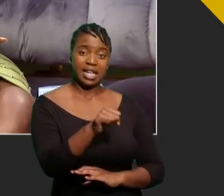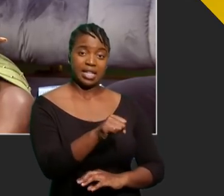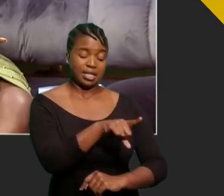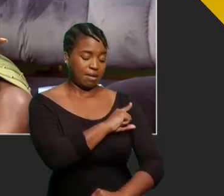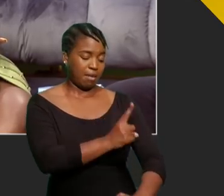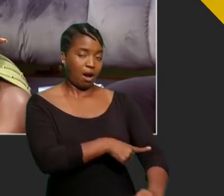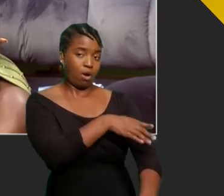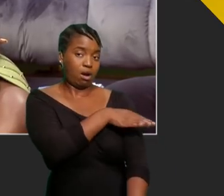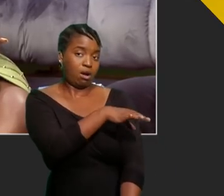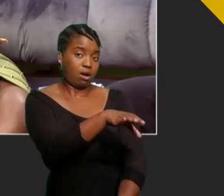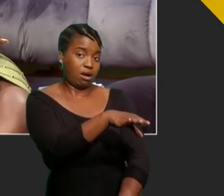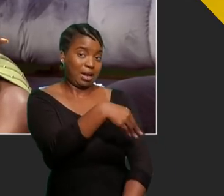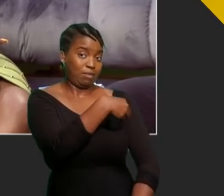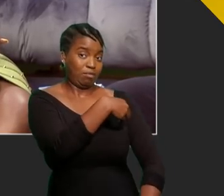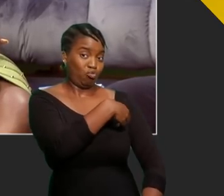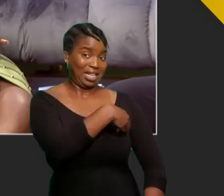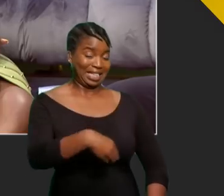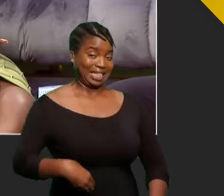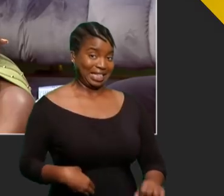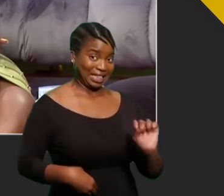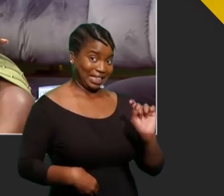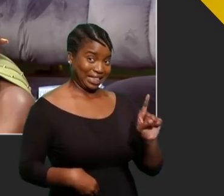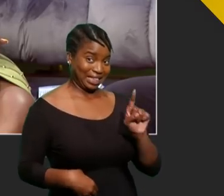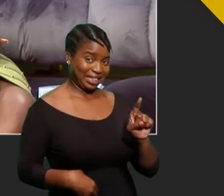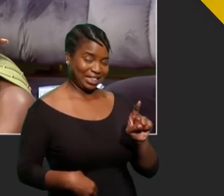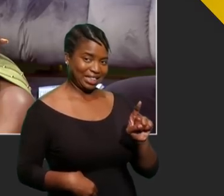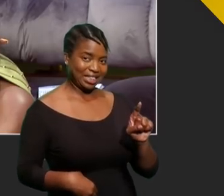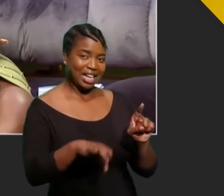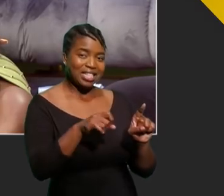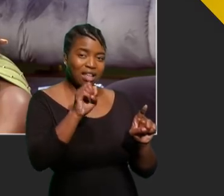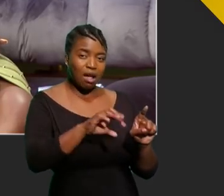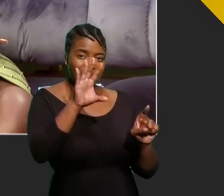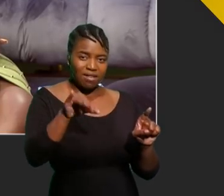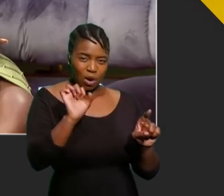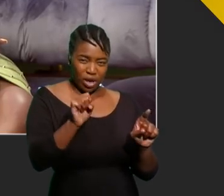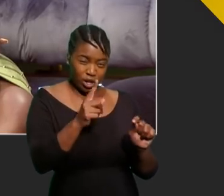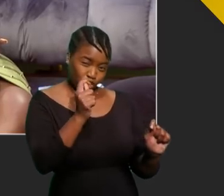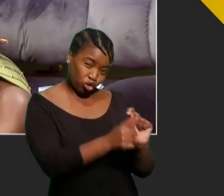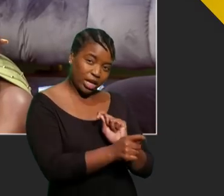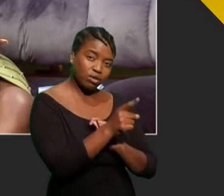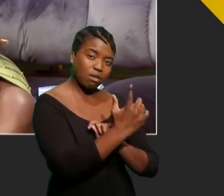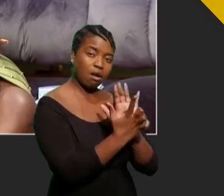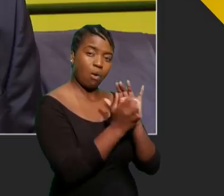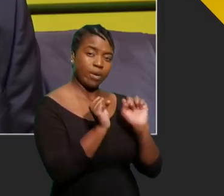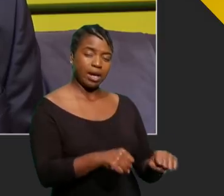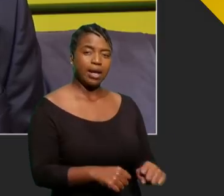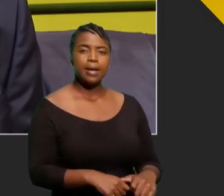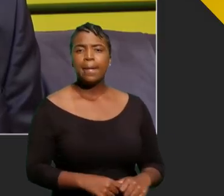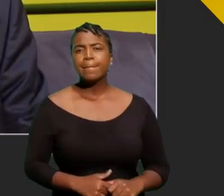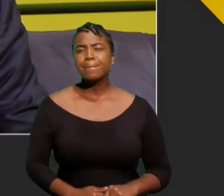president. It's got an executive power. Mm. Is there room for South Africa to be able to change that?